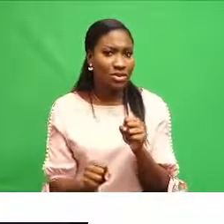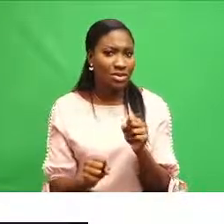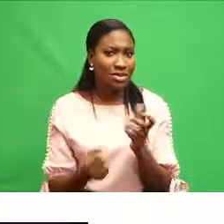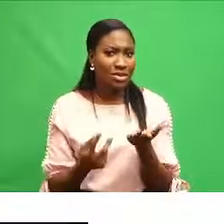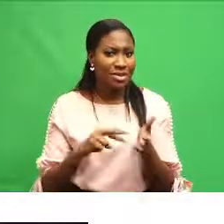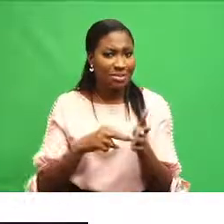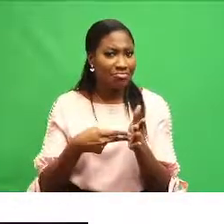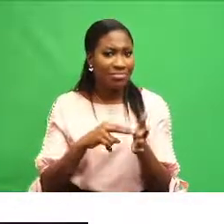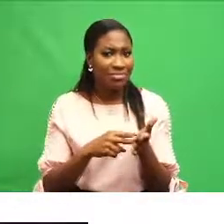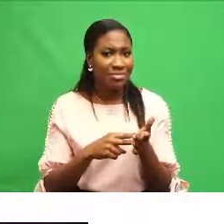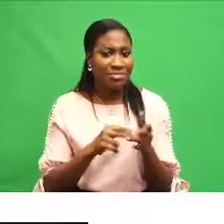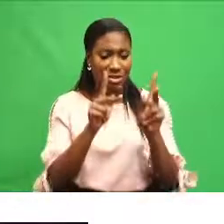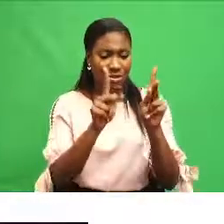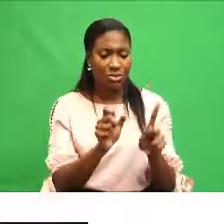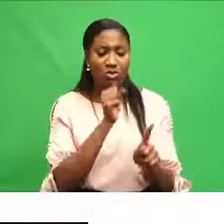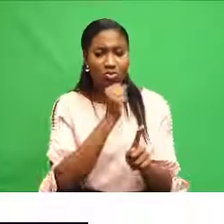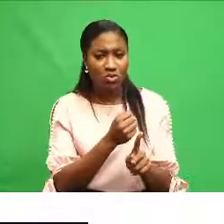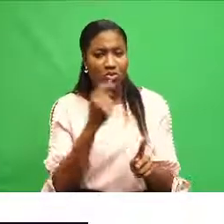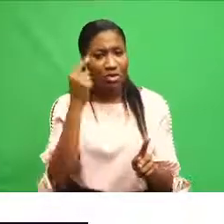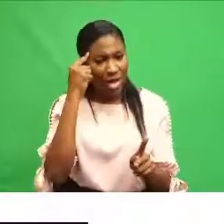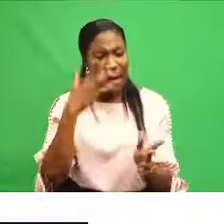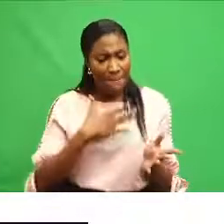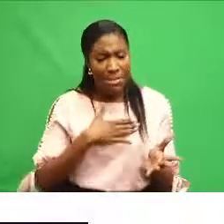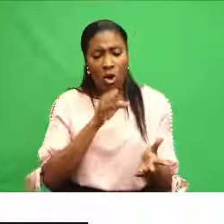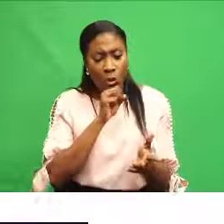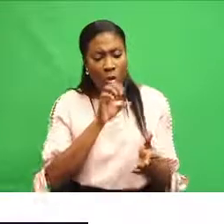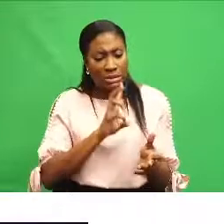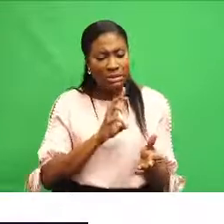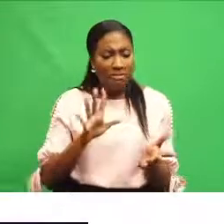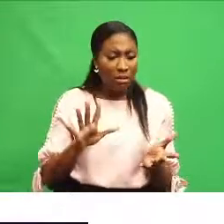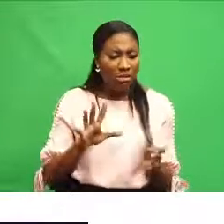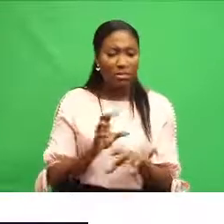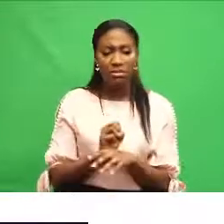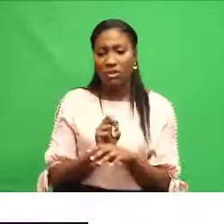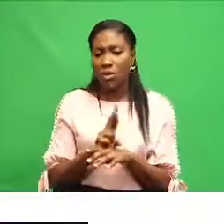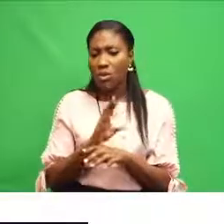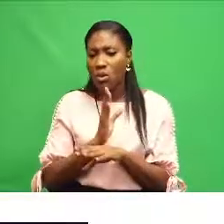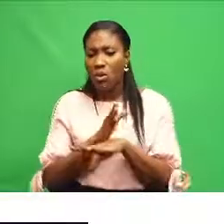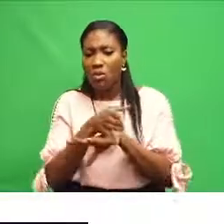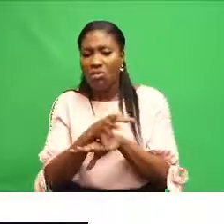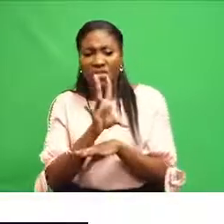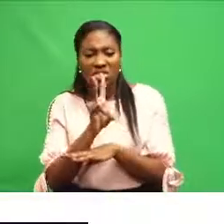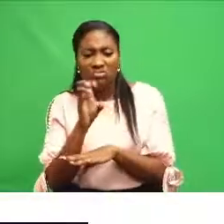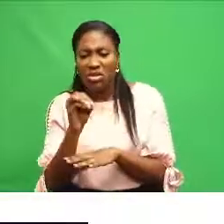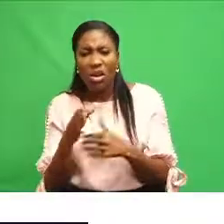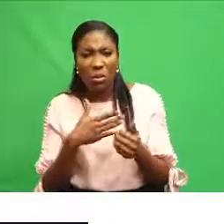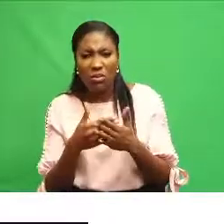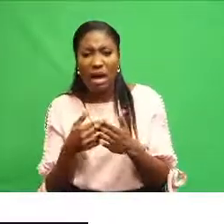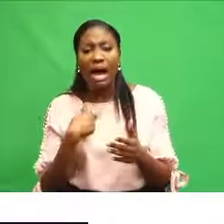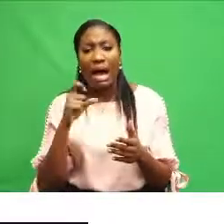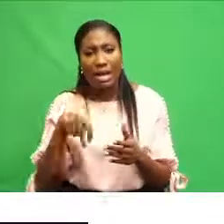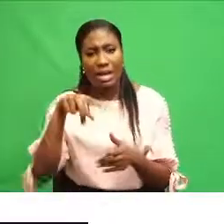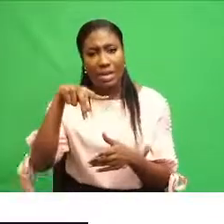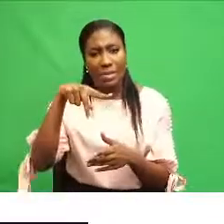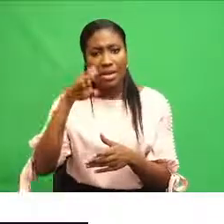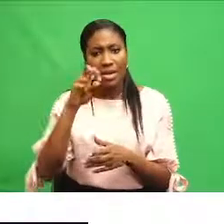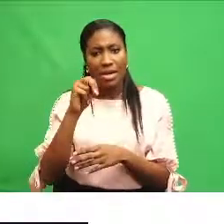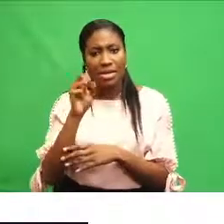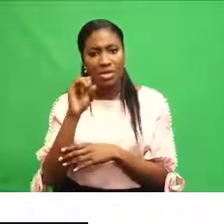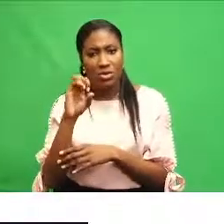saying that, look, I am of age and I'm looking forward for this grant, which is often the case? Or is it that loving